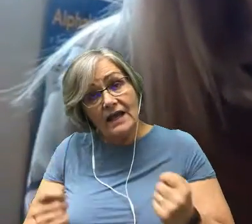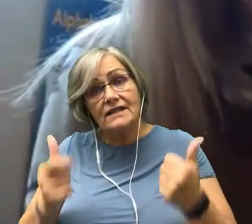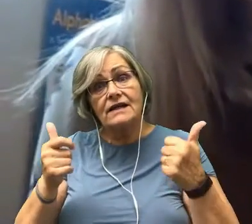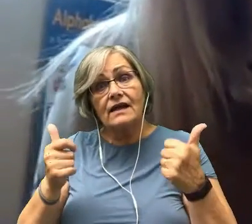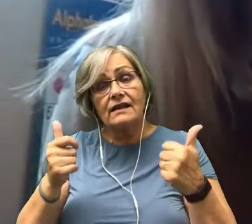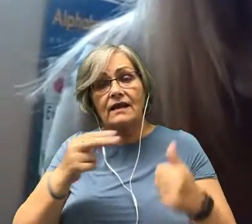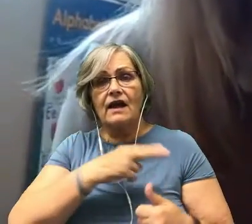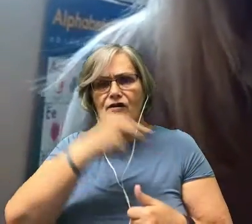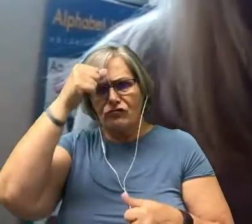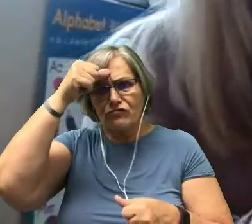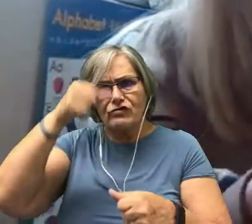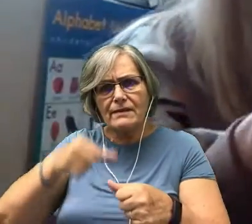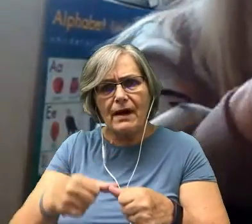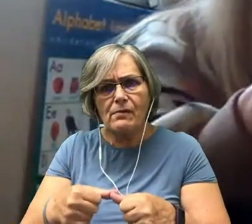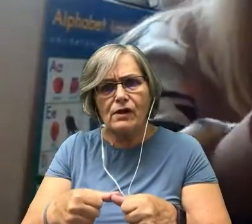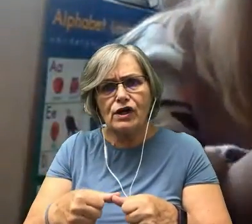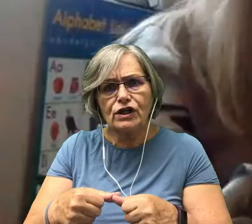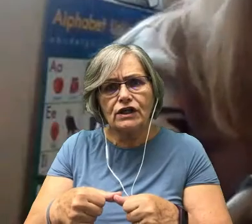Harold remembered.